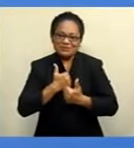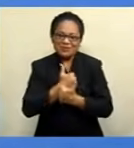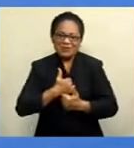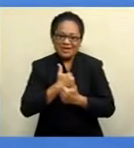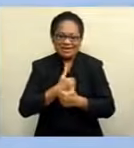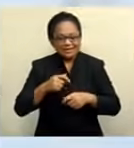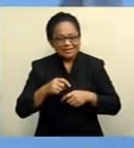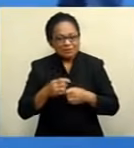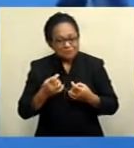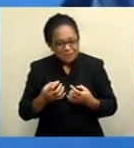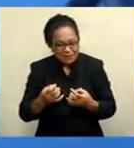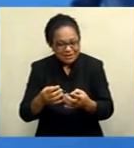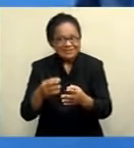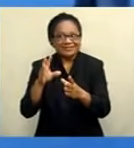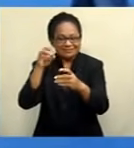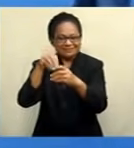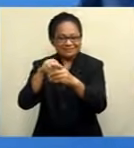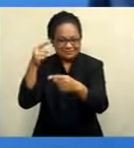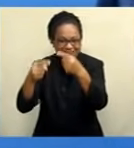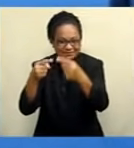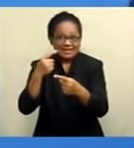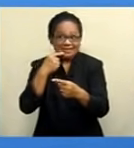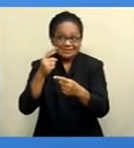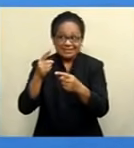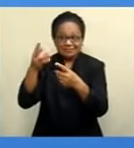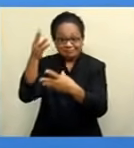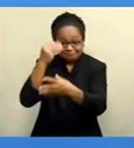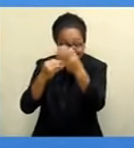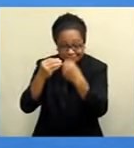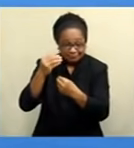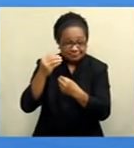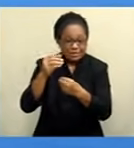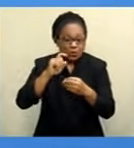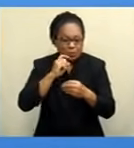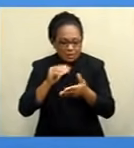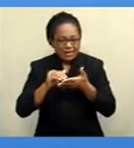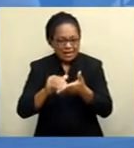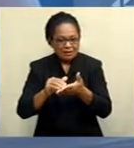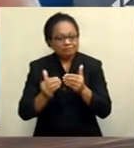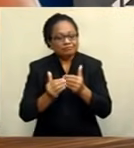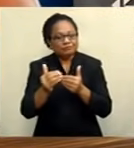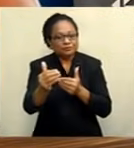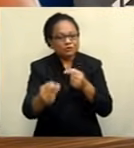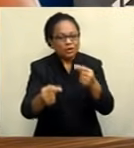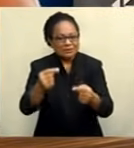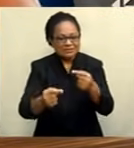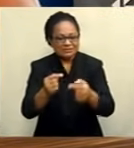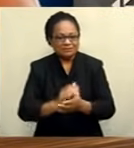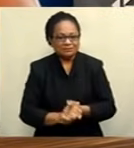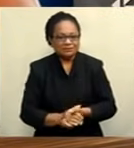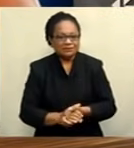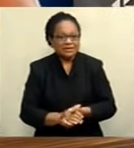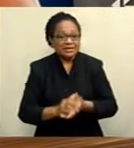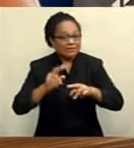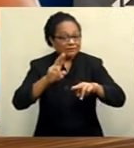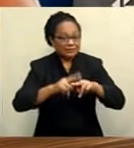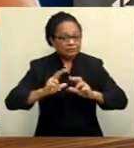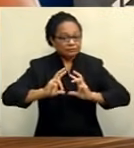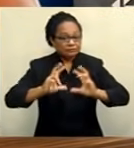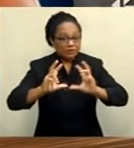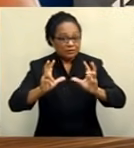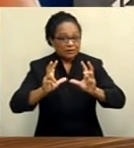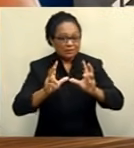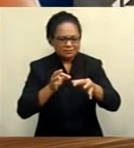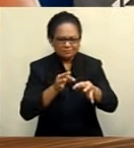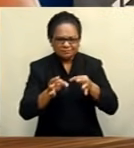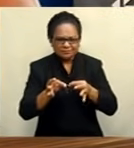journey. He adds the lessons learned at the Paralympics will also help him at future events. The Fiji Volleyball Interim